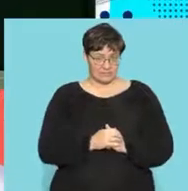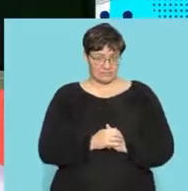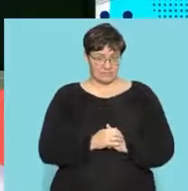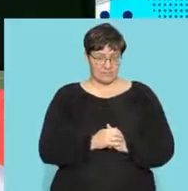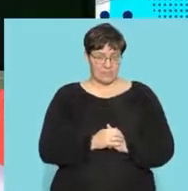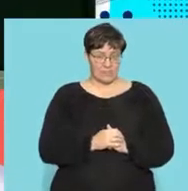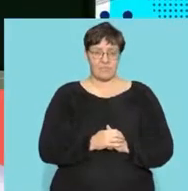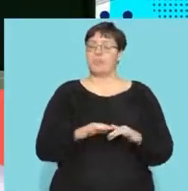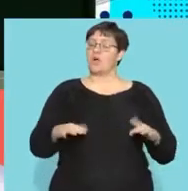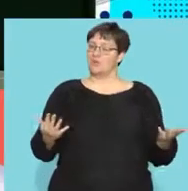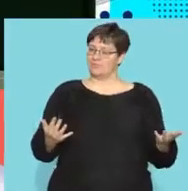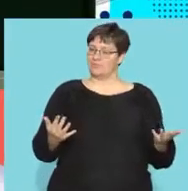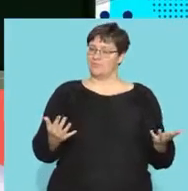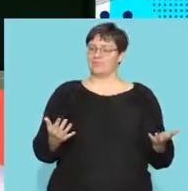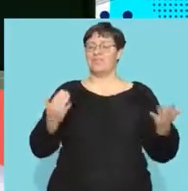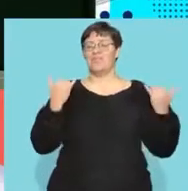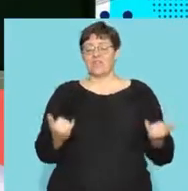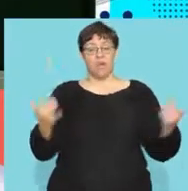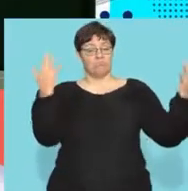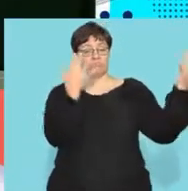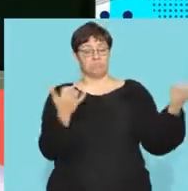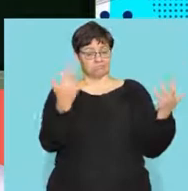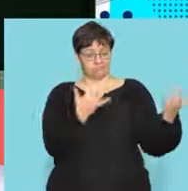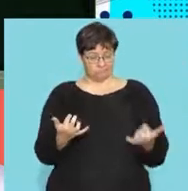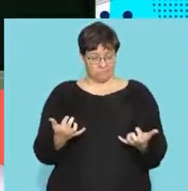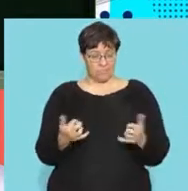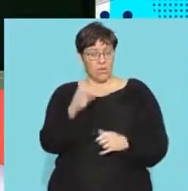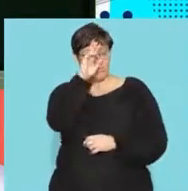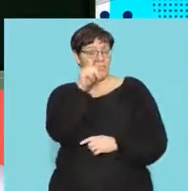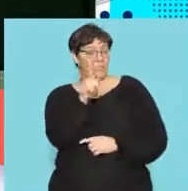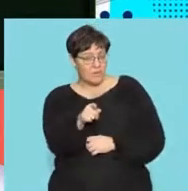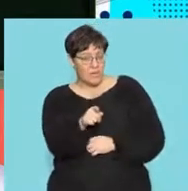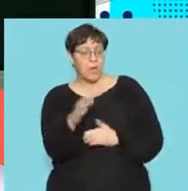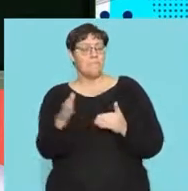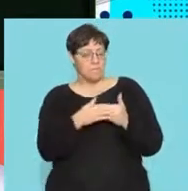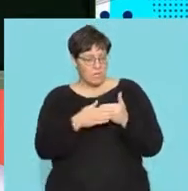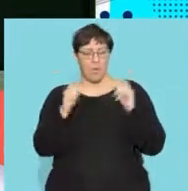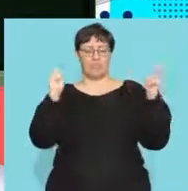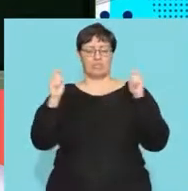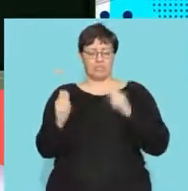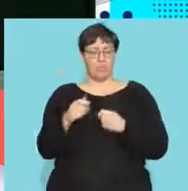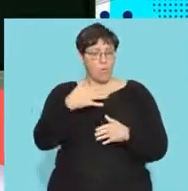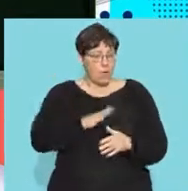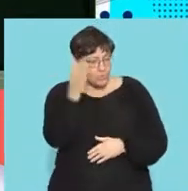That's as far as it goes in terms of your calculations. Remember, we're doing more adjustments. You want to know more?